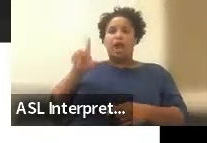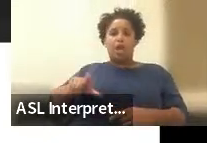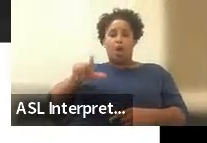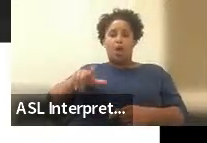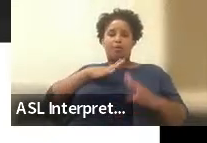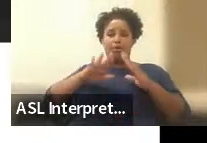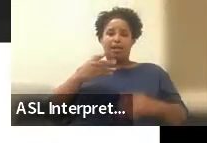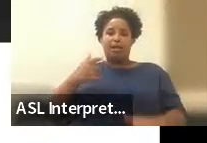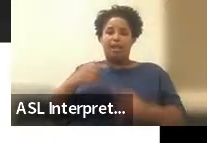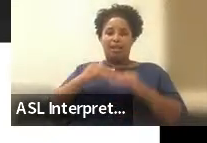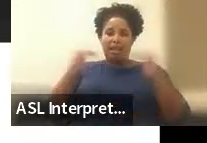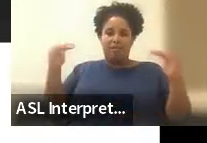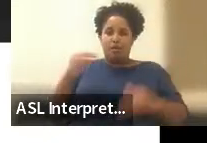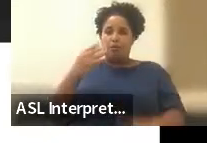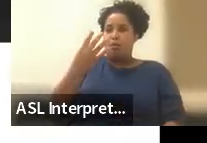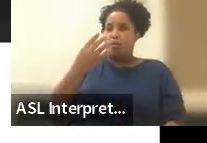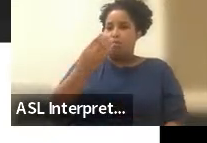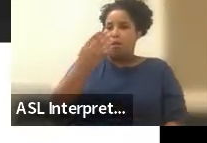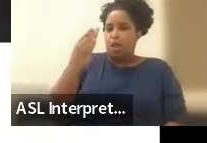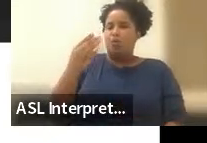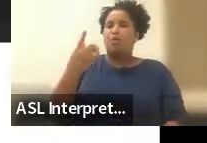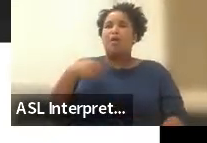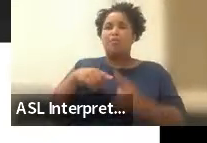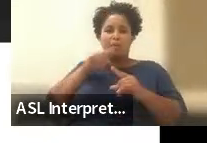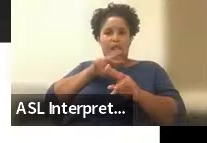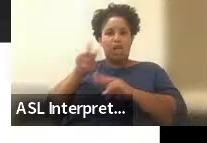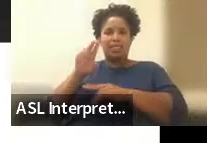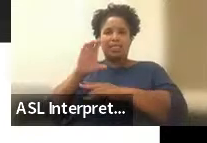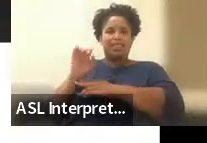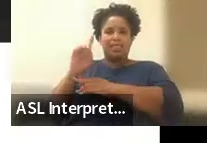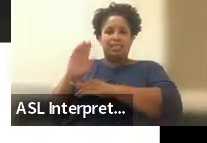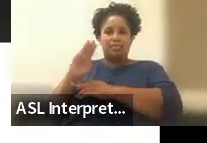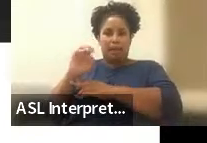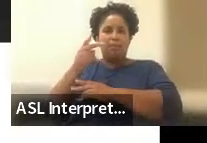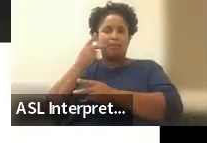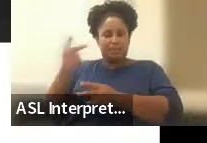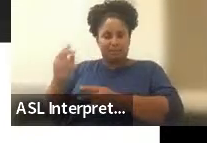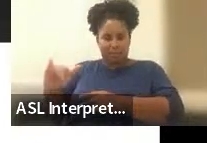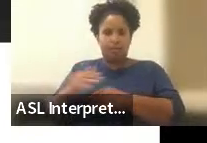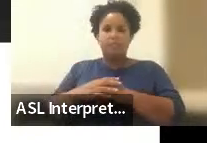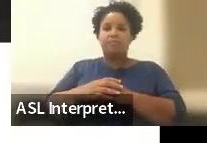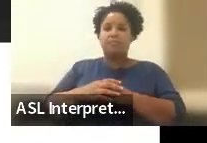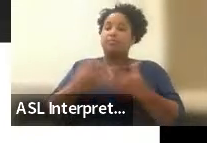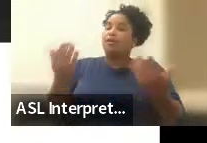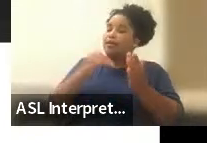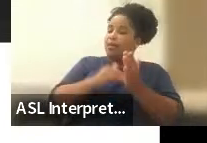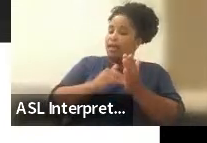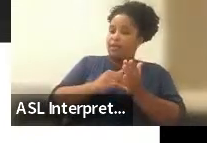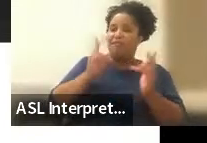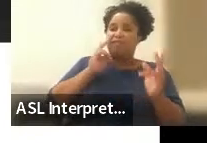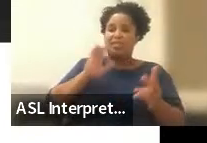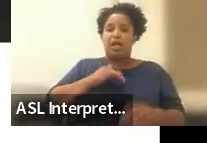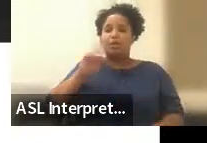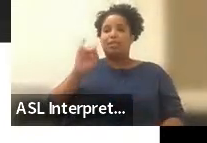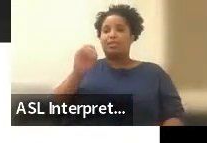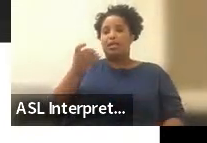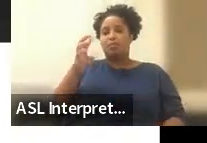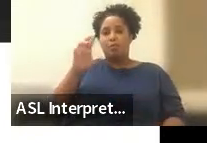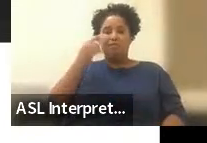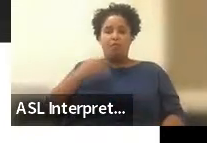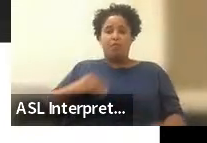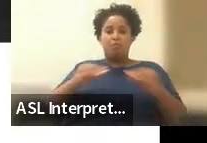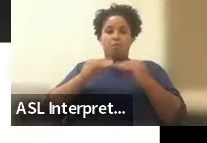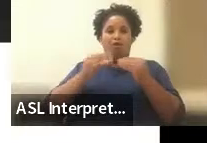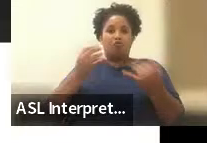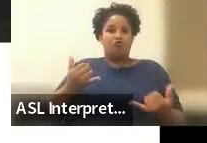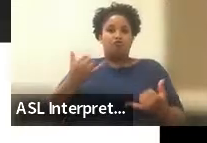So that's what I remember seeing when I looked at the CDC map. And again, you can visit our dashboard for up-to-date data